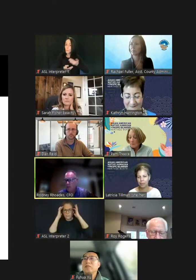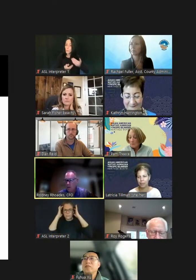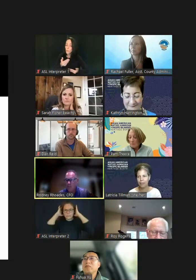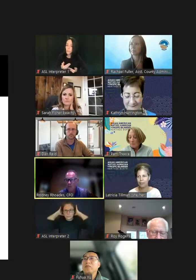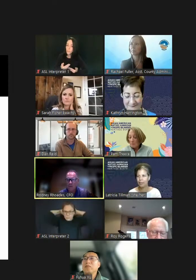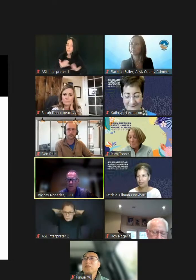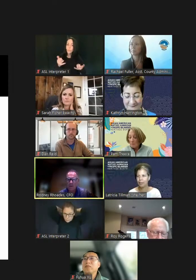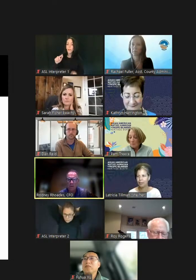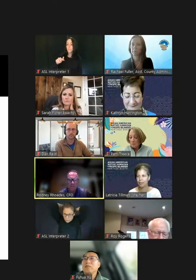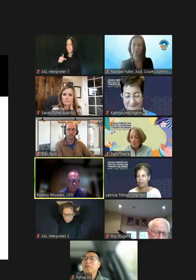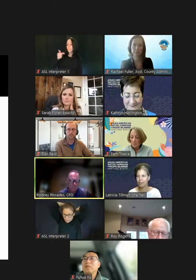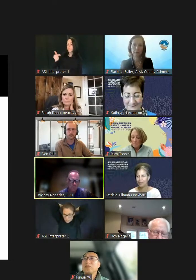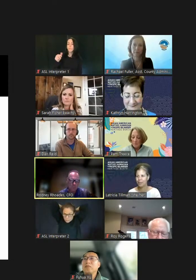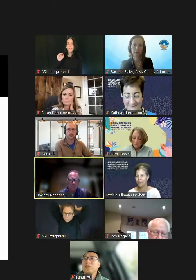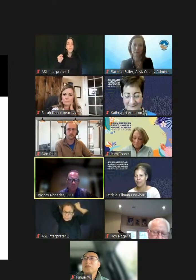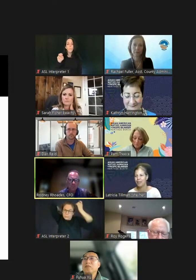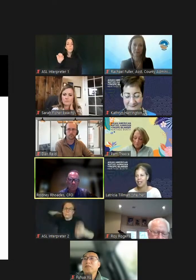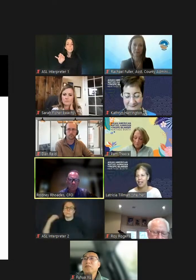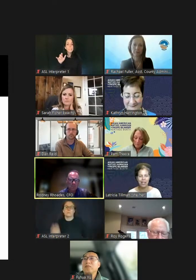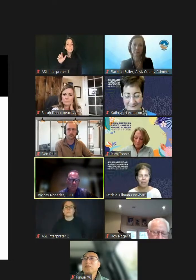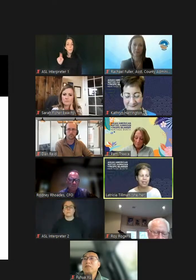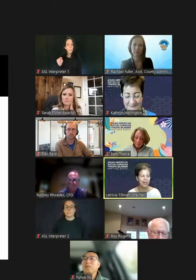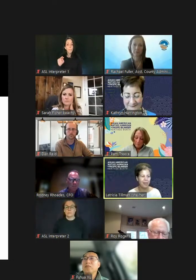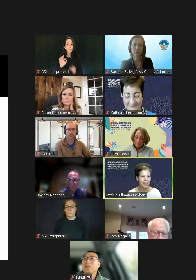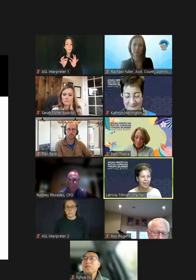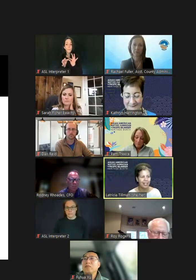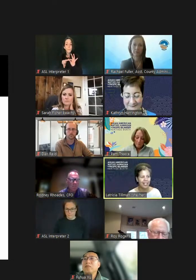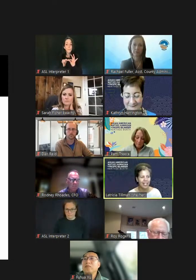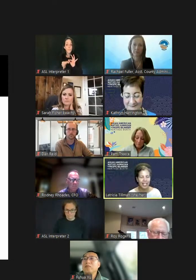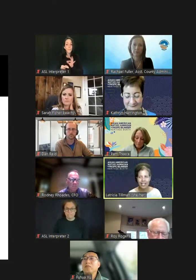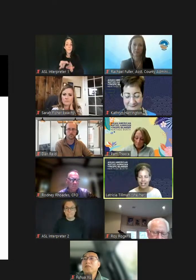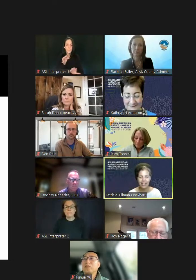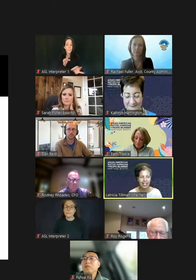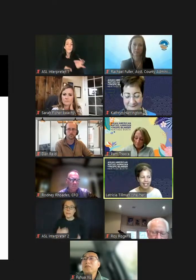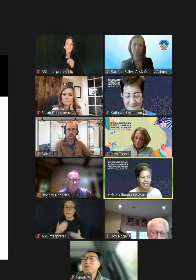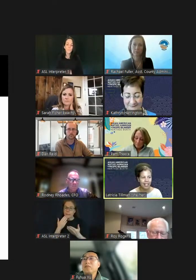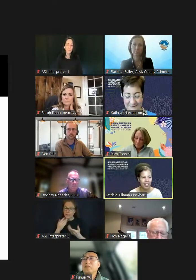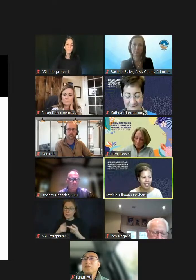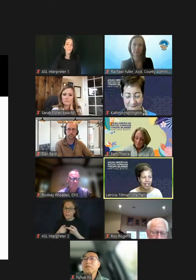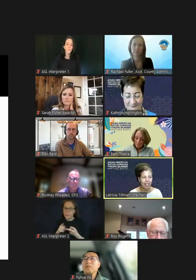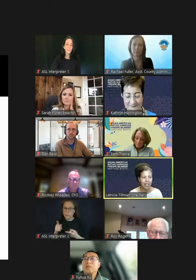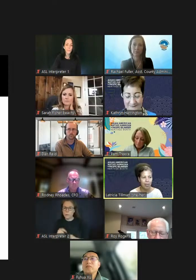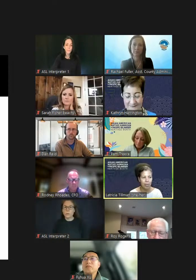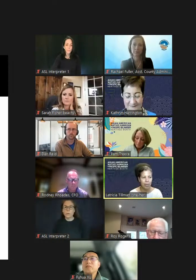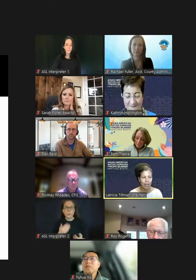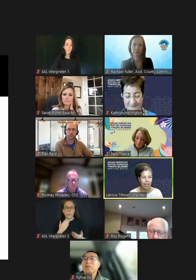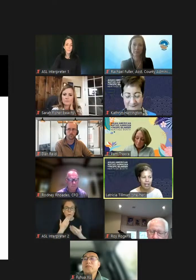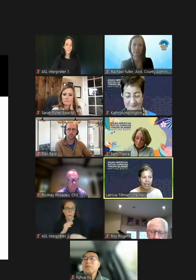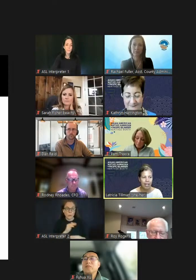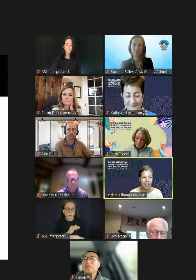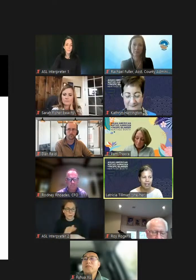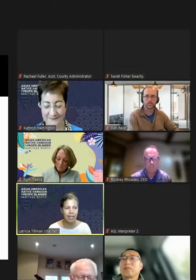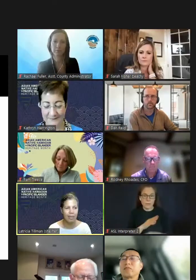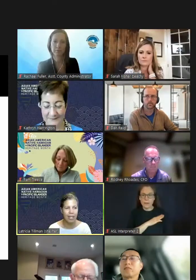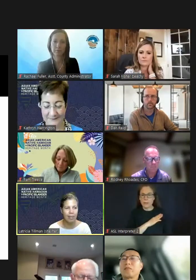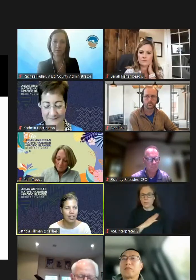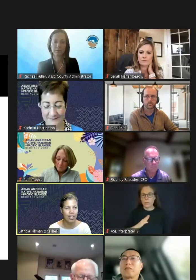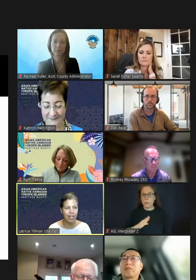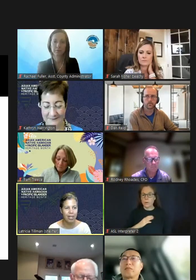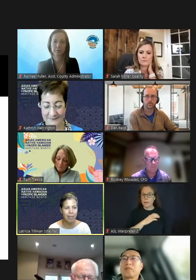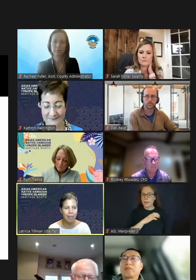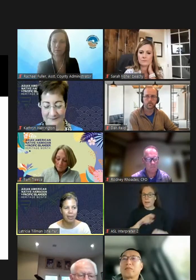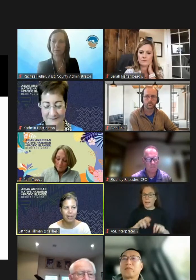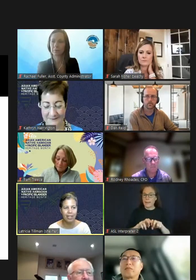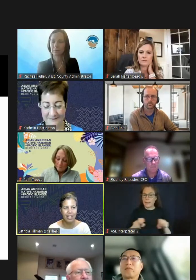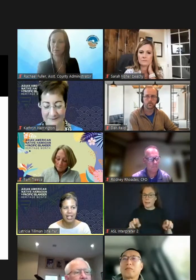to turn it over to Ms. Tillman. Thank you, Mr. Rhodes, and good evening, board and budget